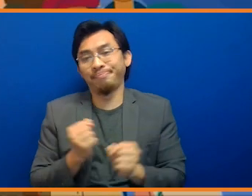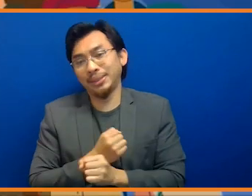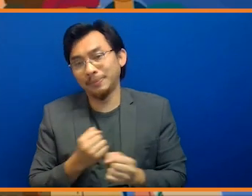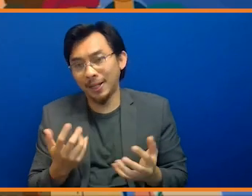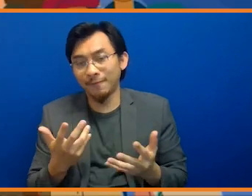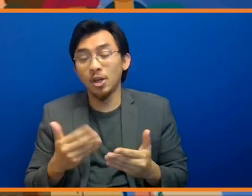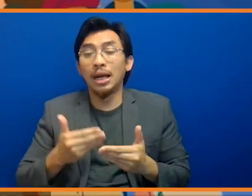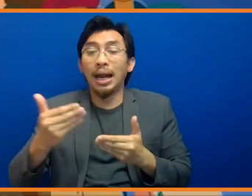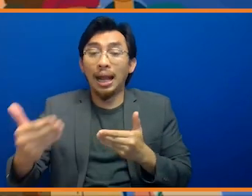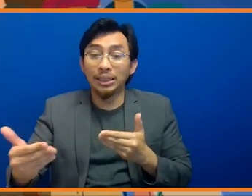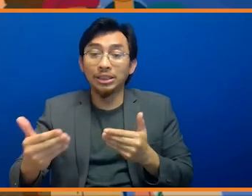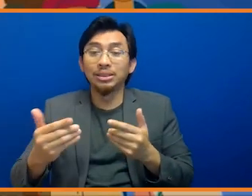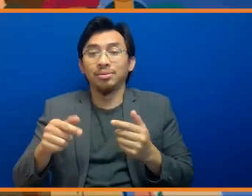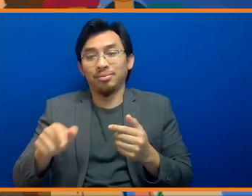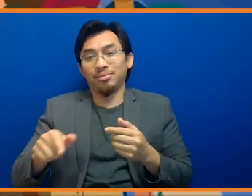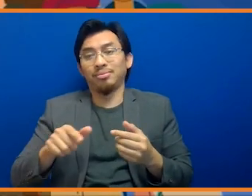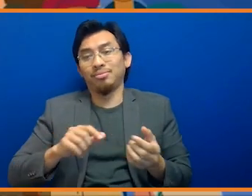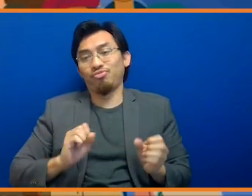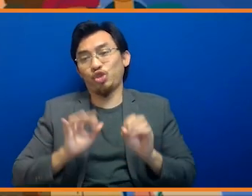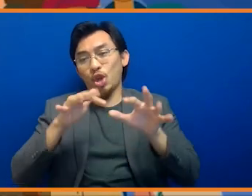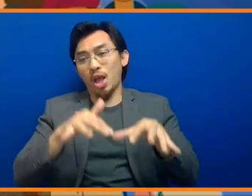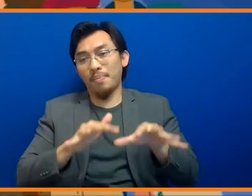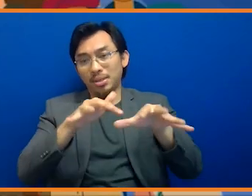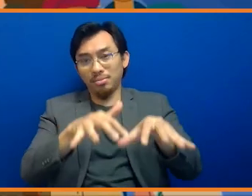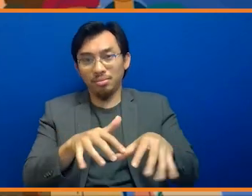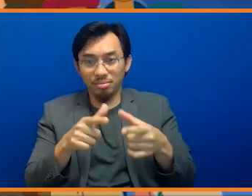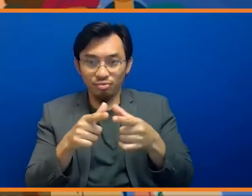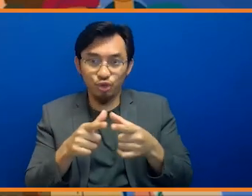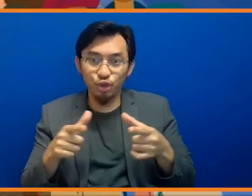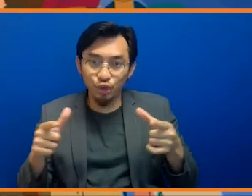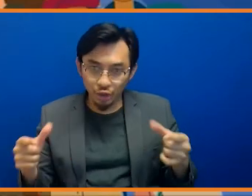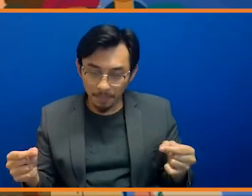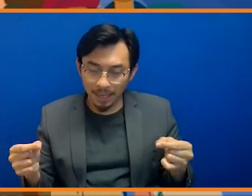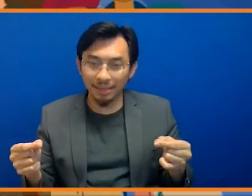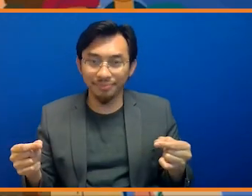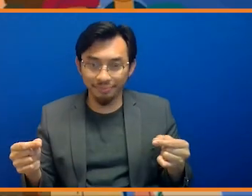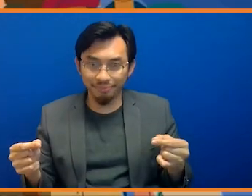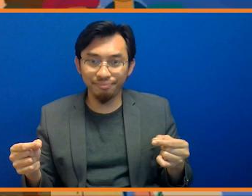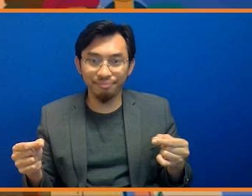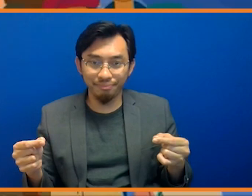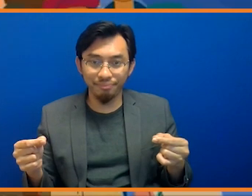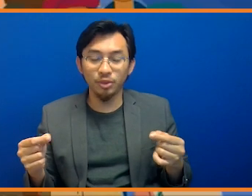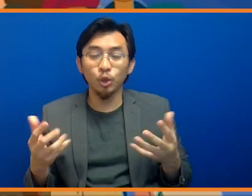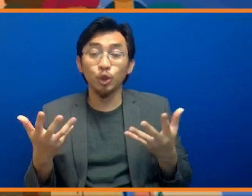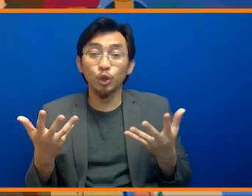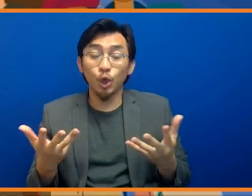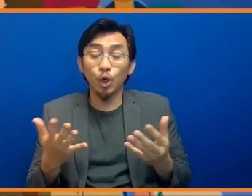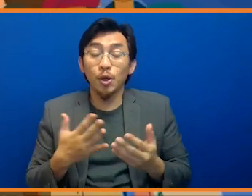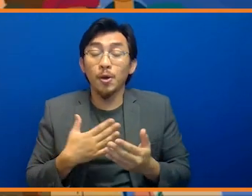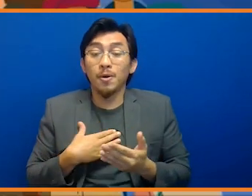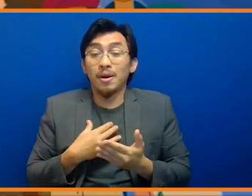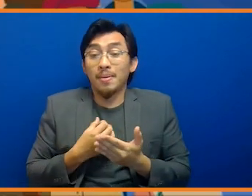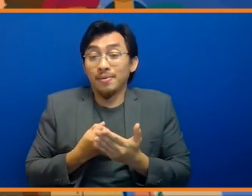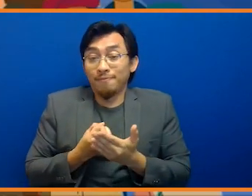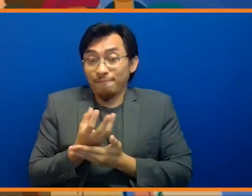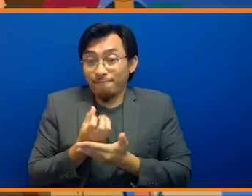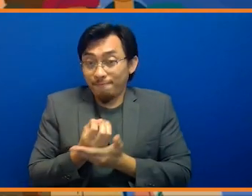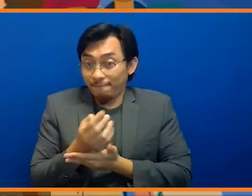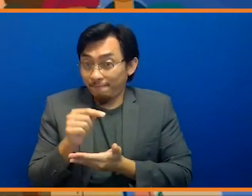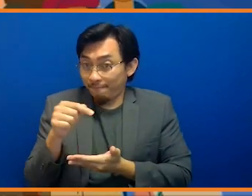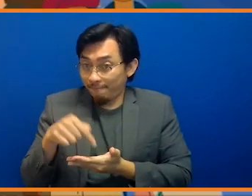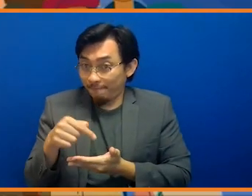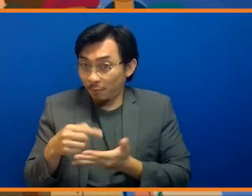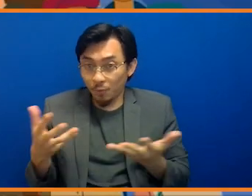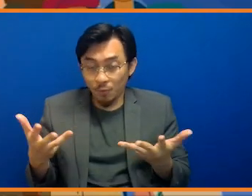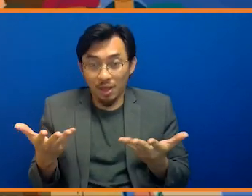for the next tsunami disaster in Japan. So my message is today